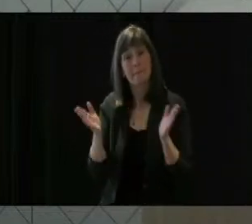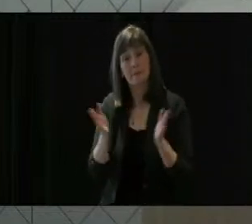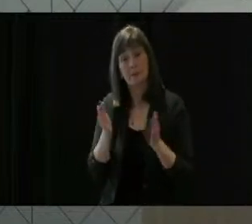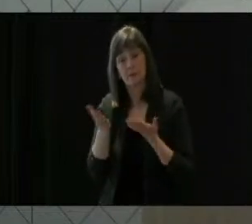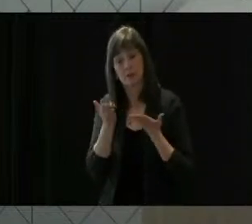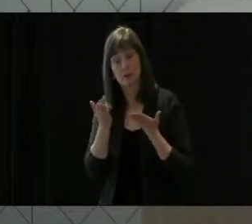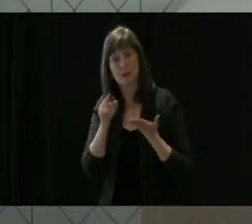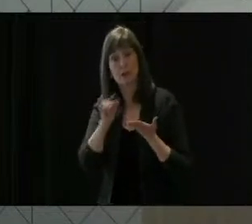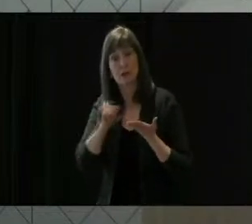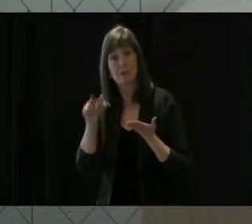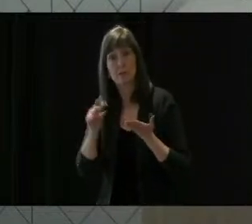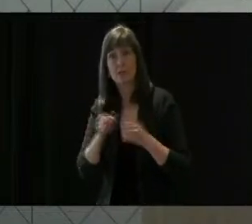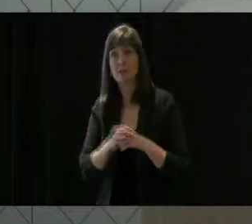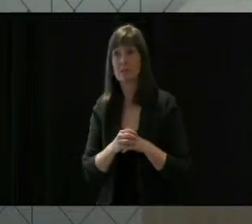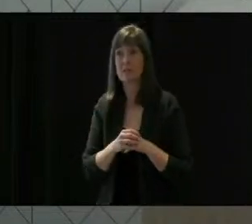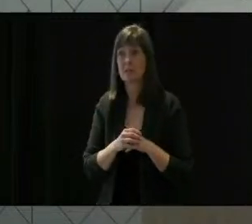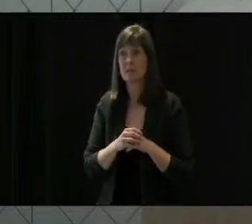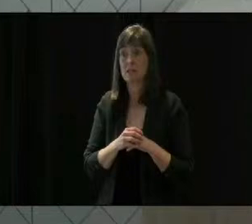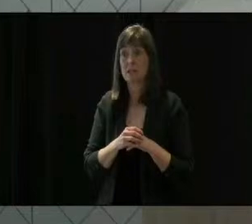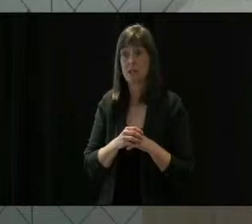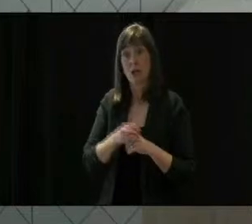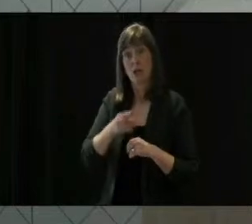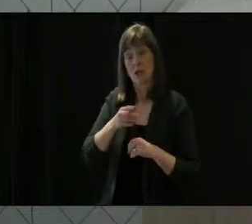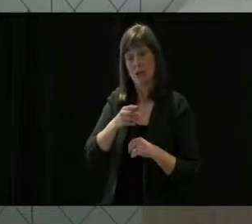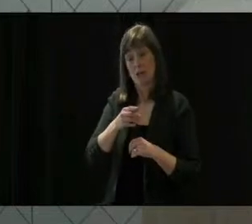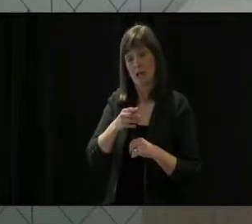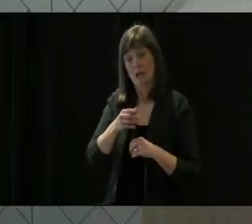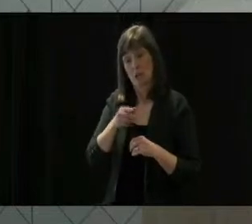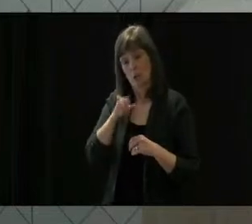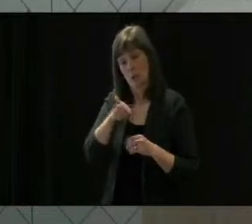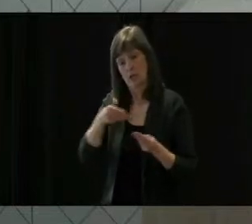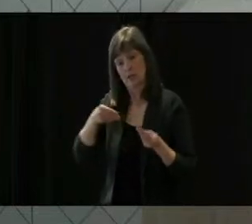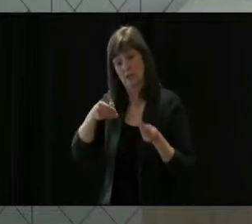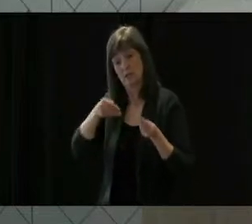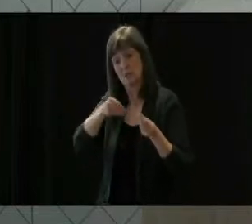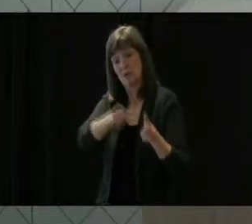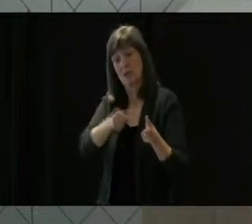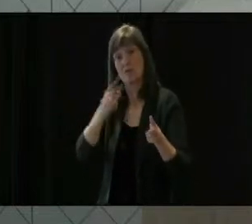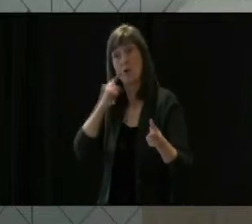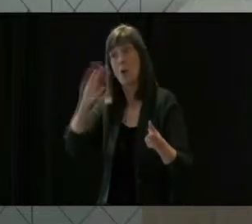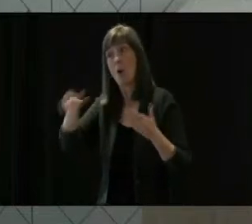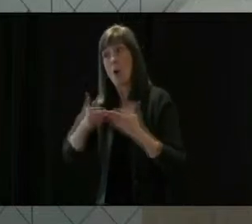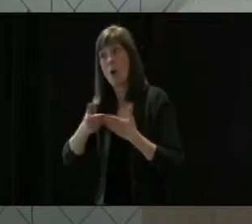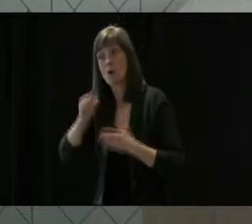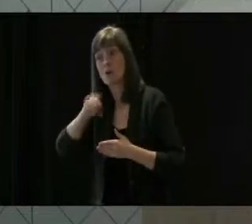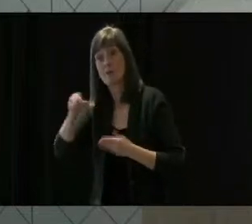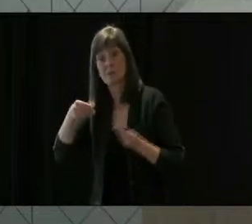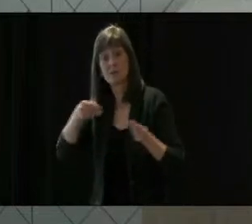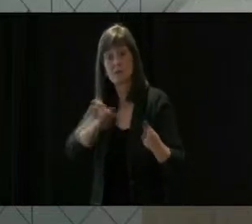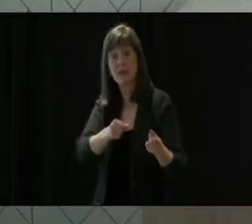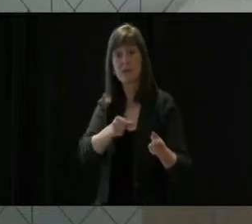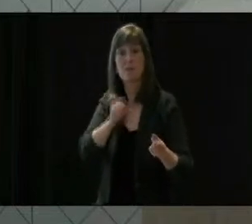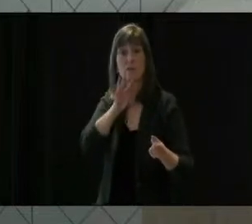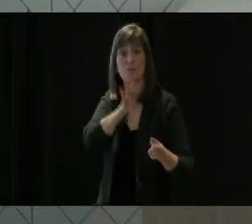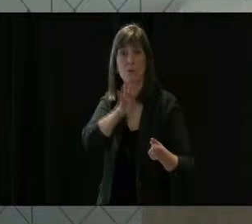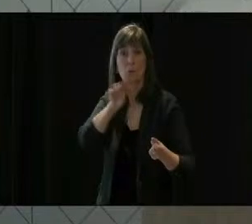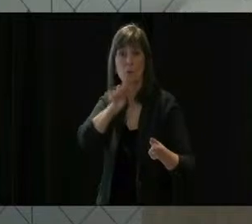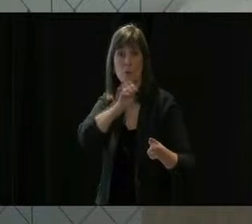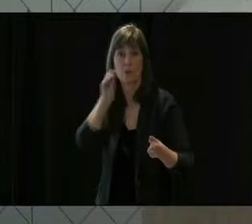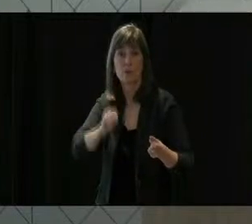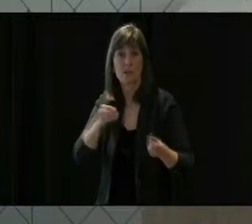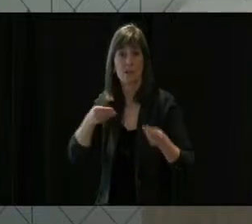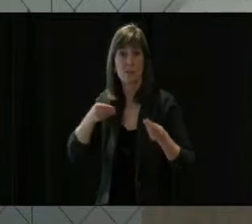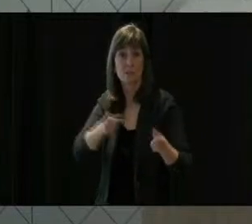benefits are 41% of expenditures, it does seem to me that there is an opportunity